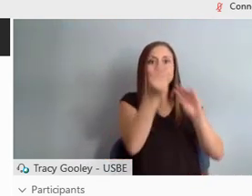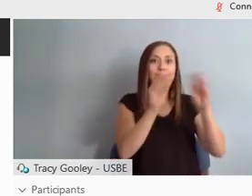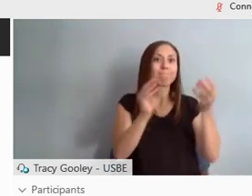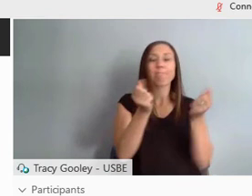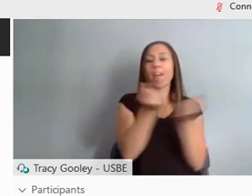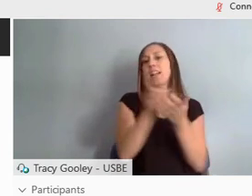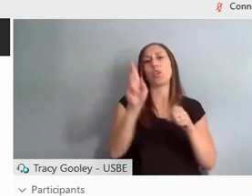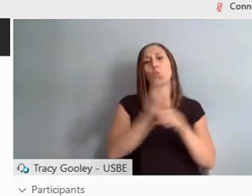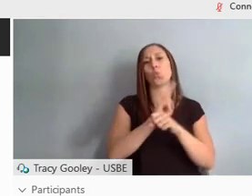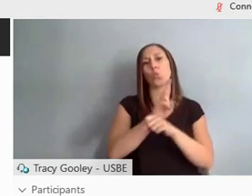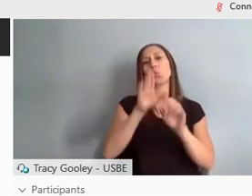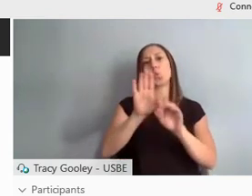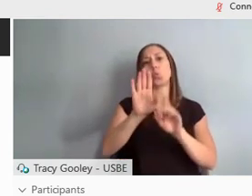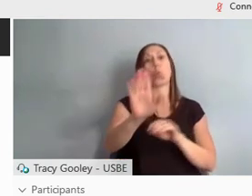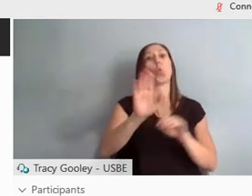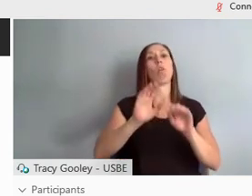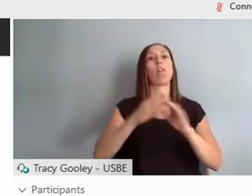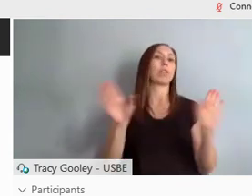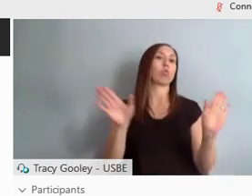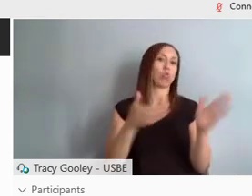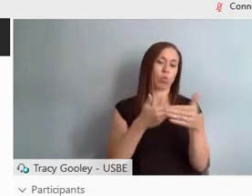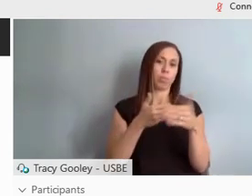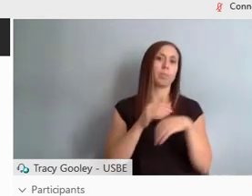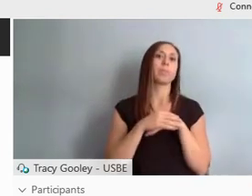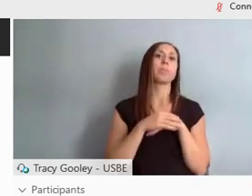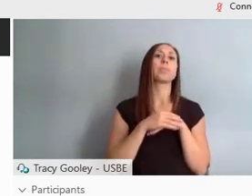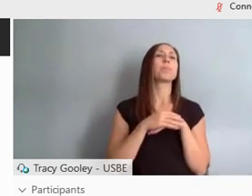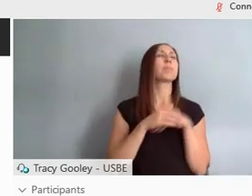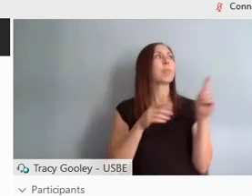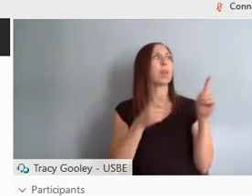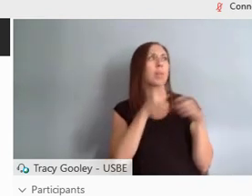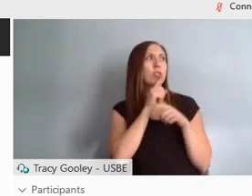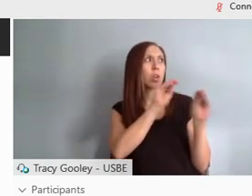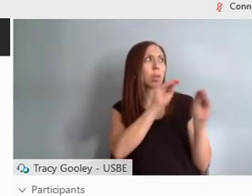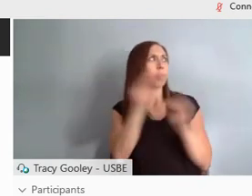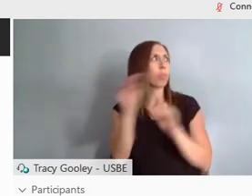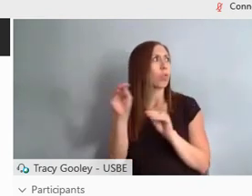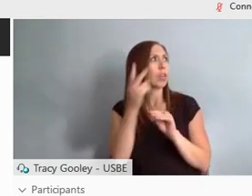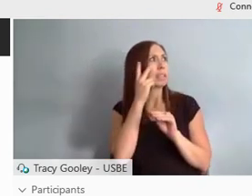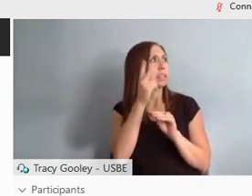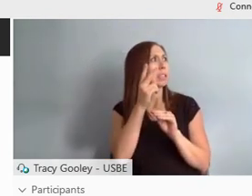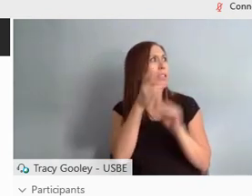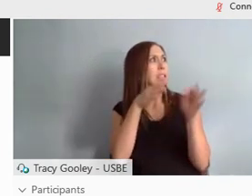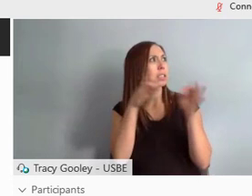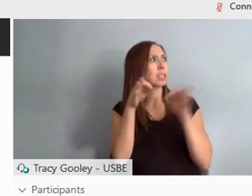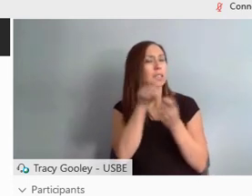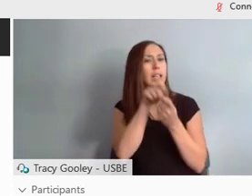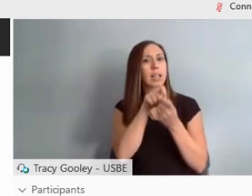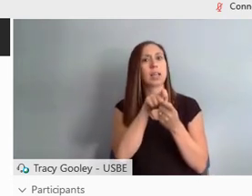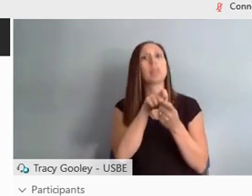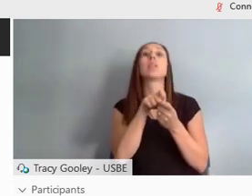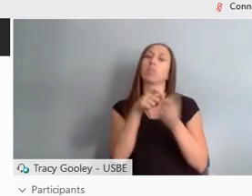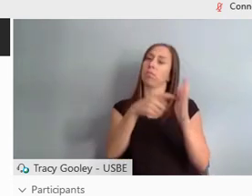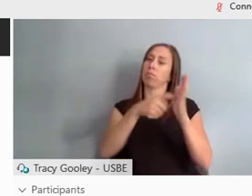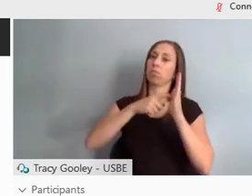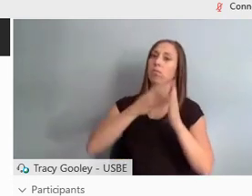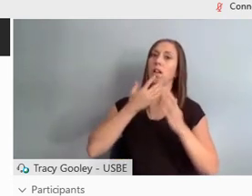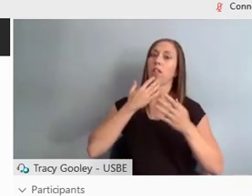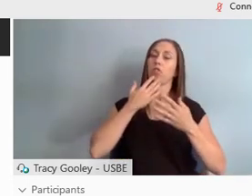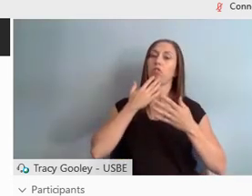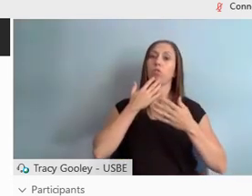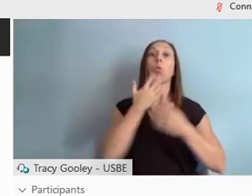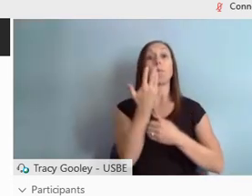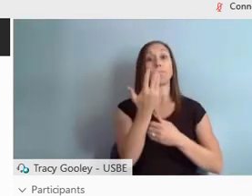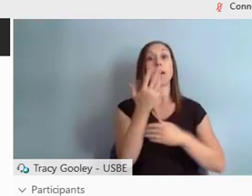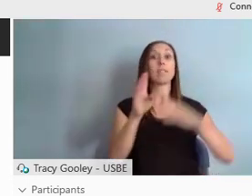your class, but the manipulatives should be, let me make sure I move this so I'm getting the colors right. You'll need 5